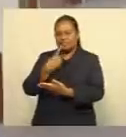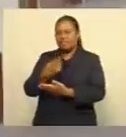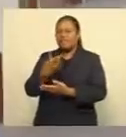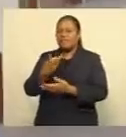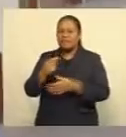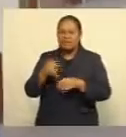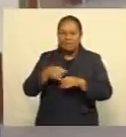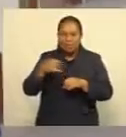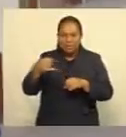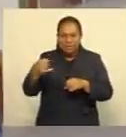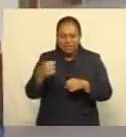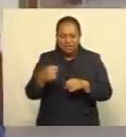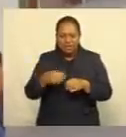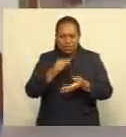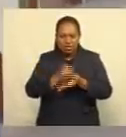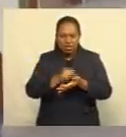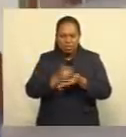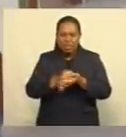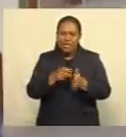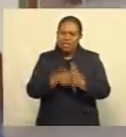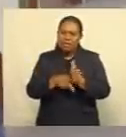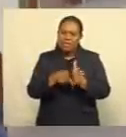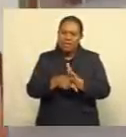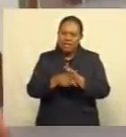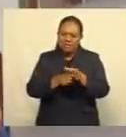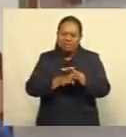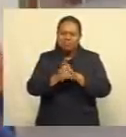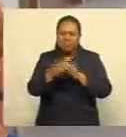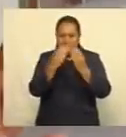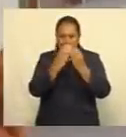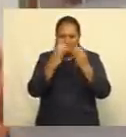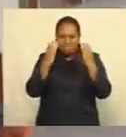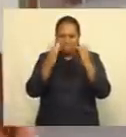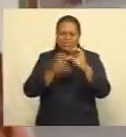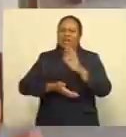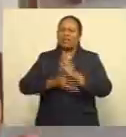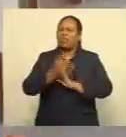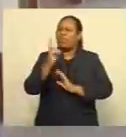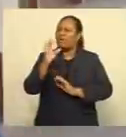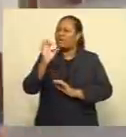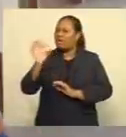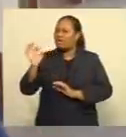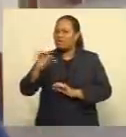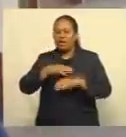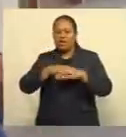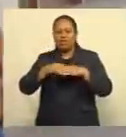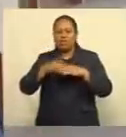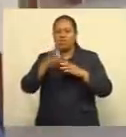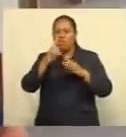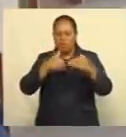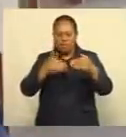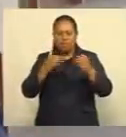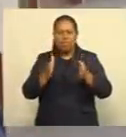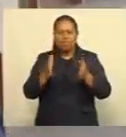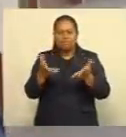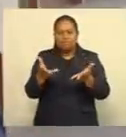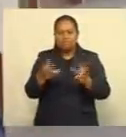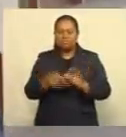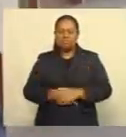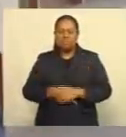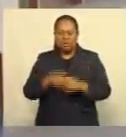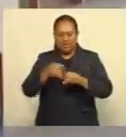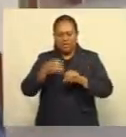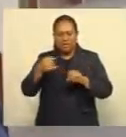prices of face masks as high as close to $100 a box. These pharmacies have been put under